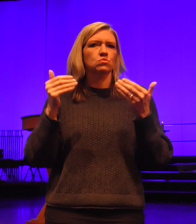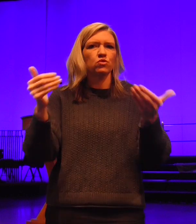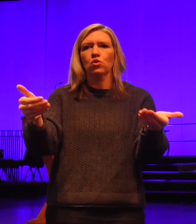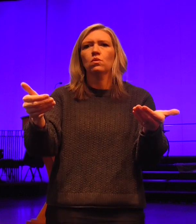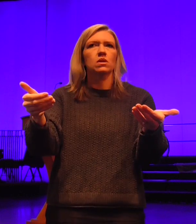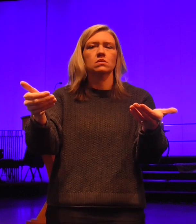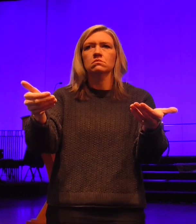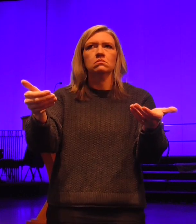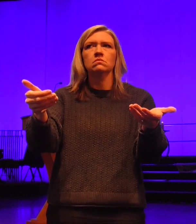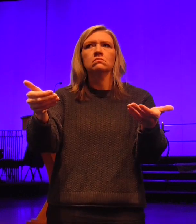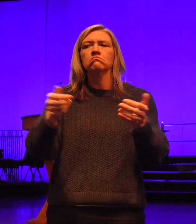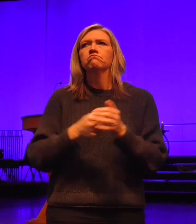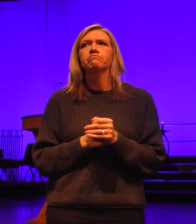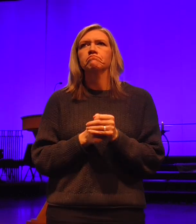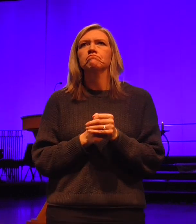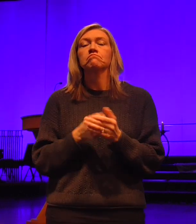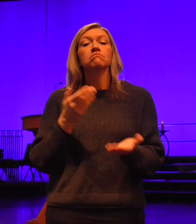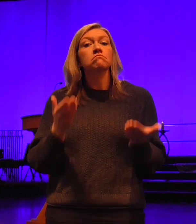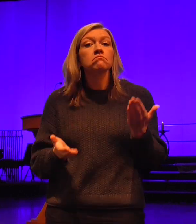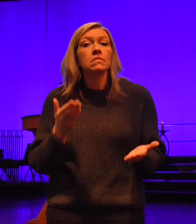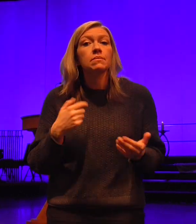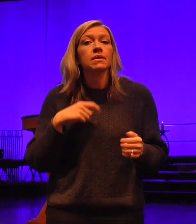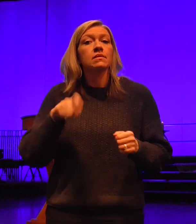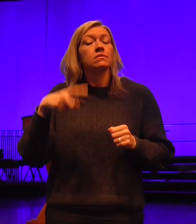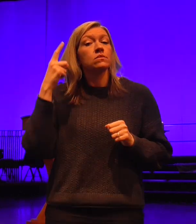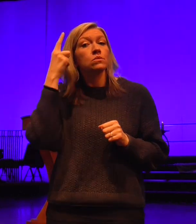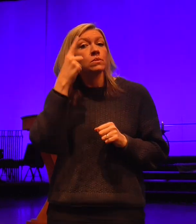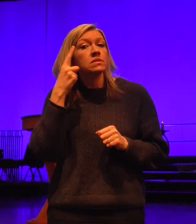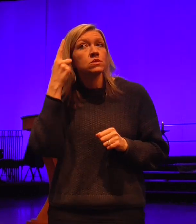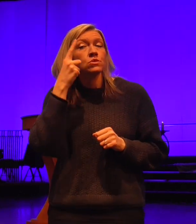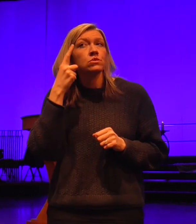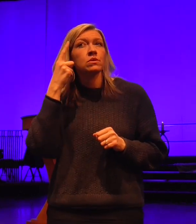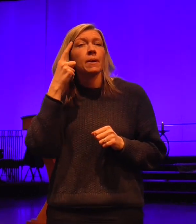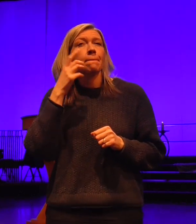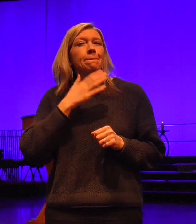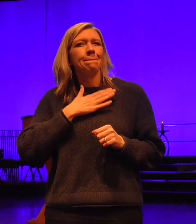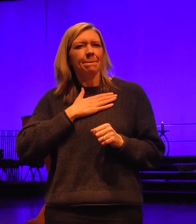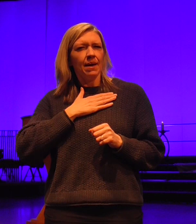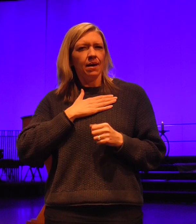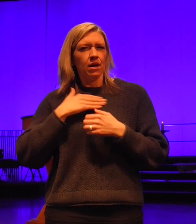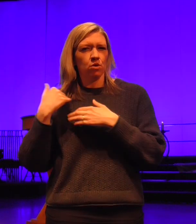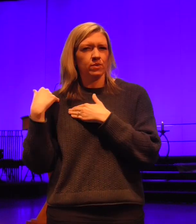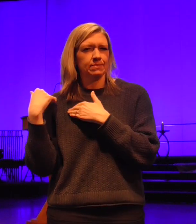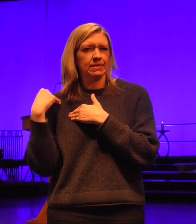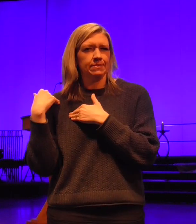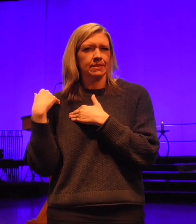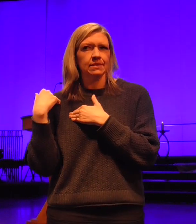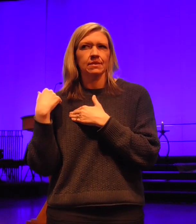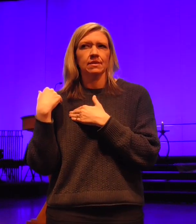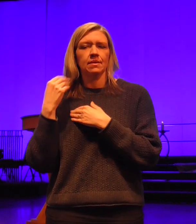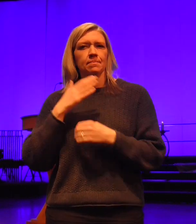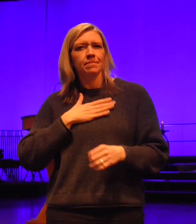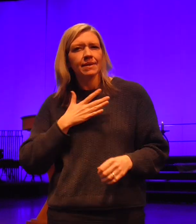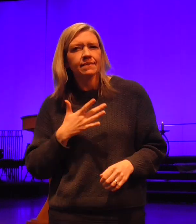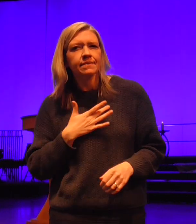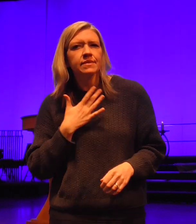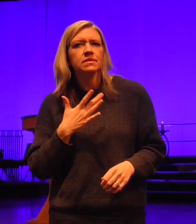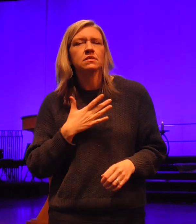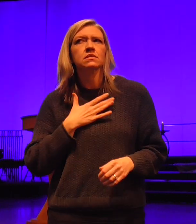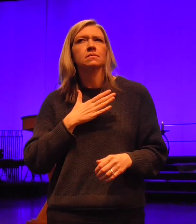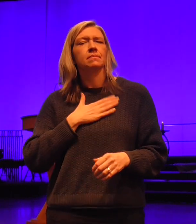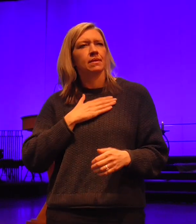it? Might it take considering my own responsibility for my feelings and my